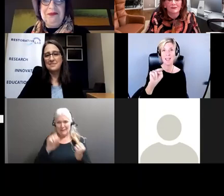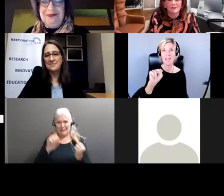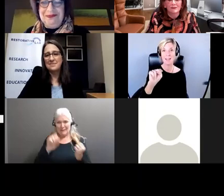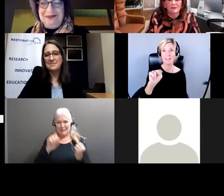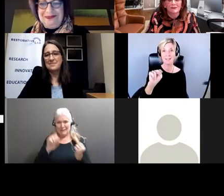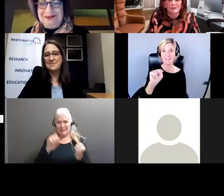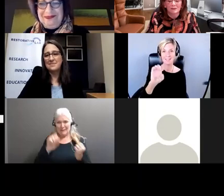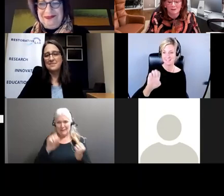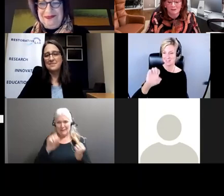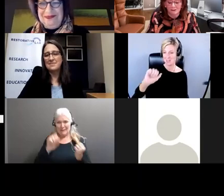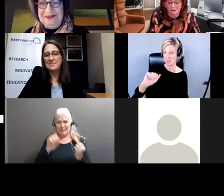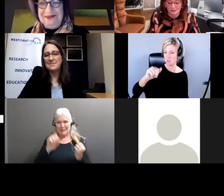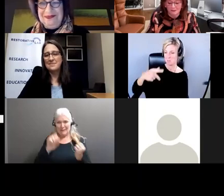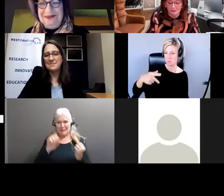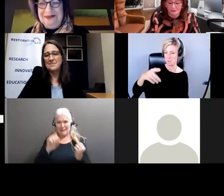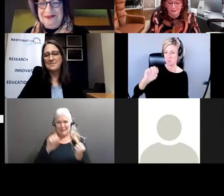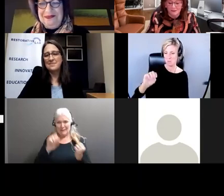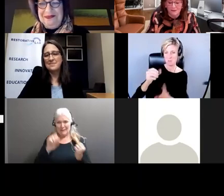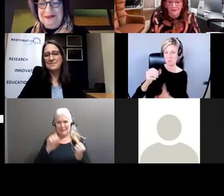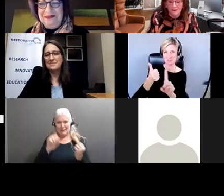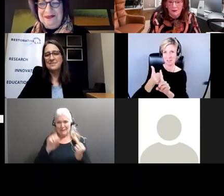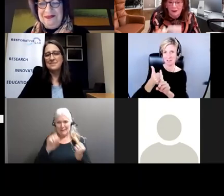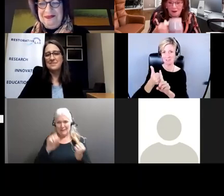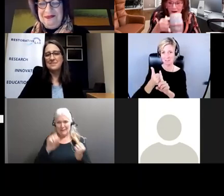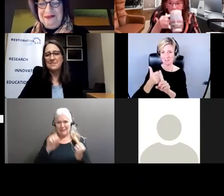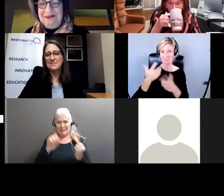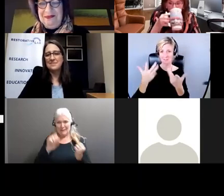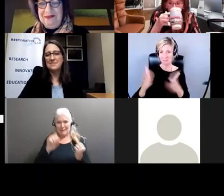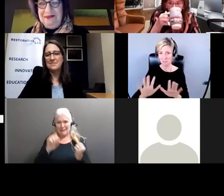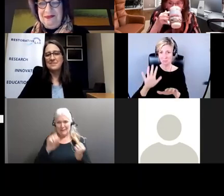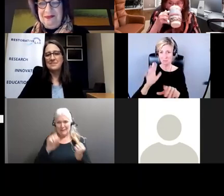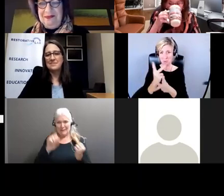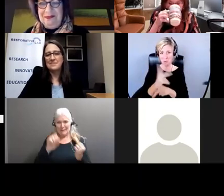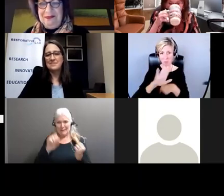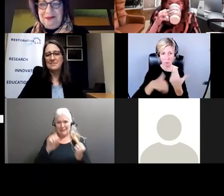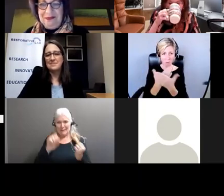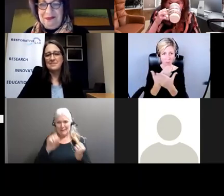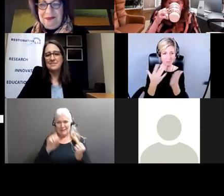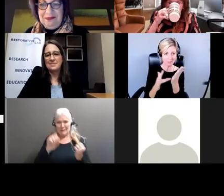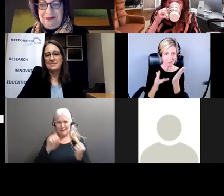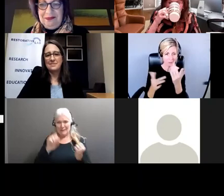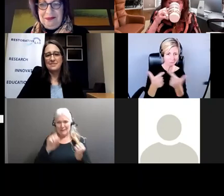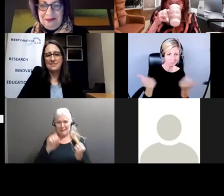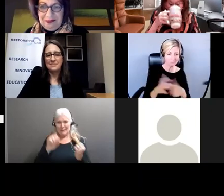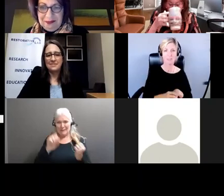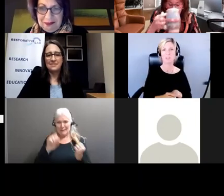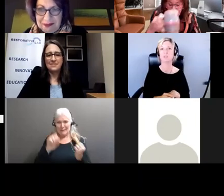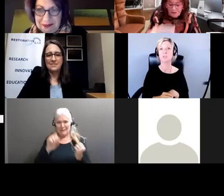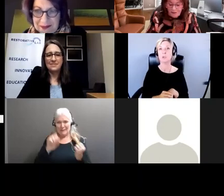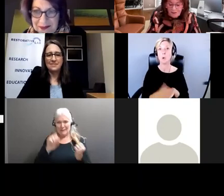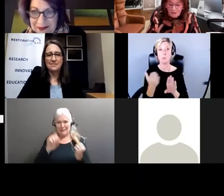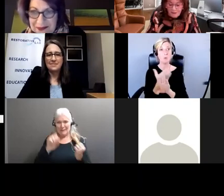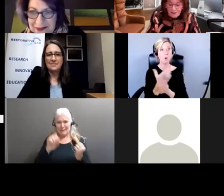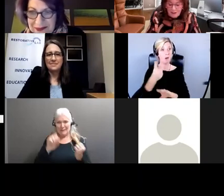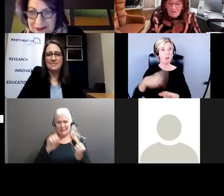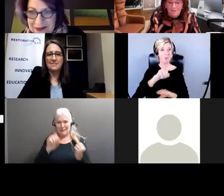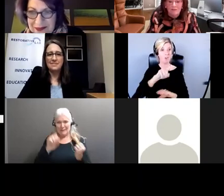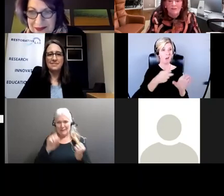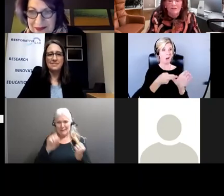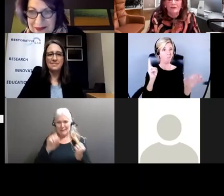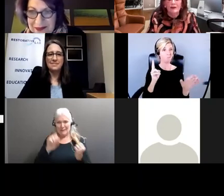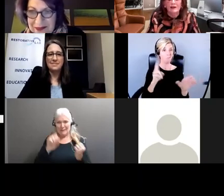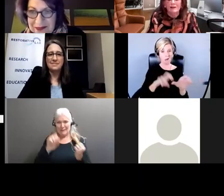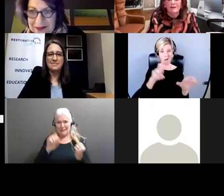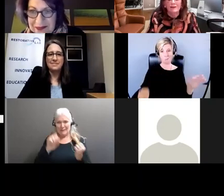managing to surf through the tech issues at the start. And before you all go, before you leave, Christine from EAPO wanted to tell you about the